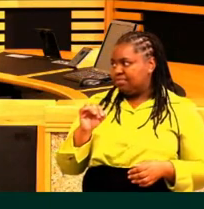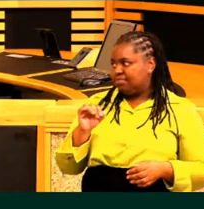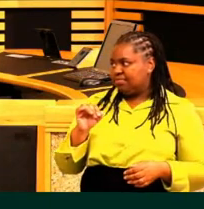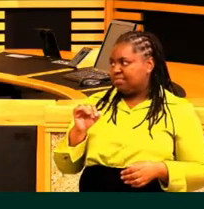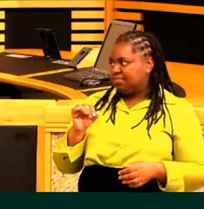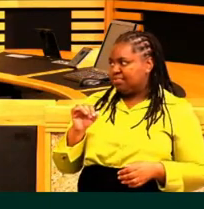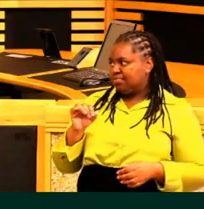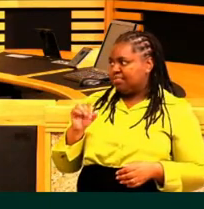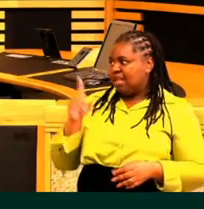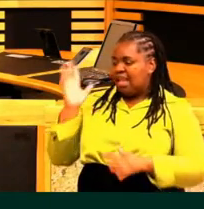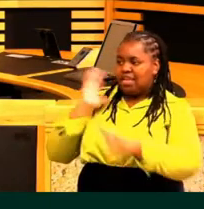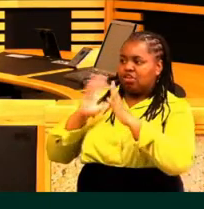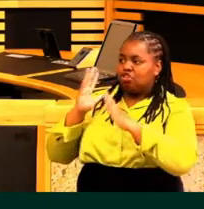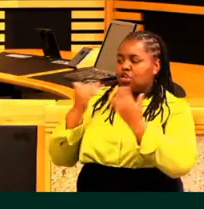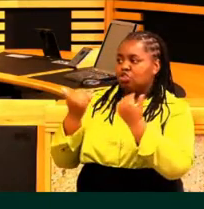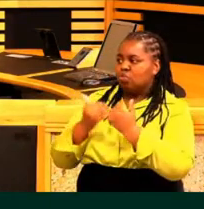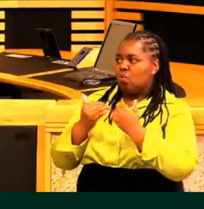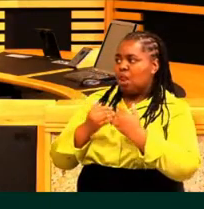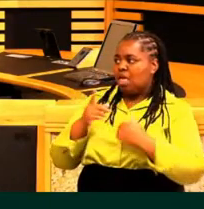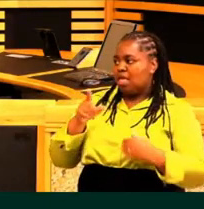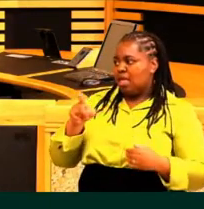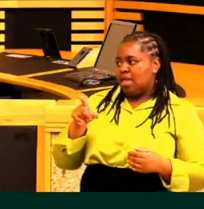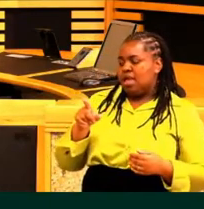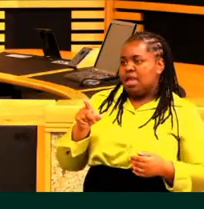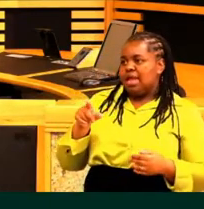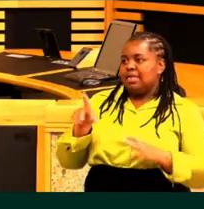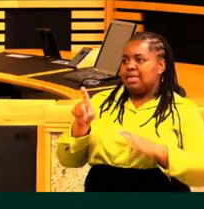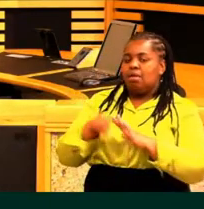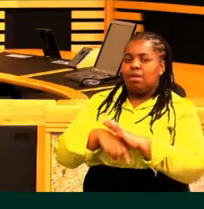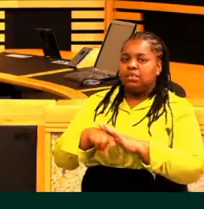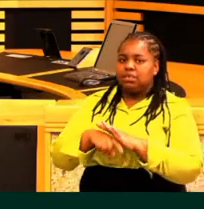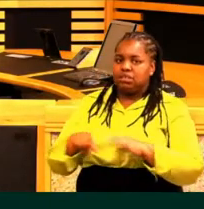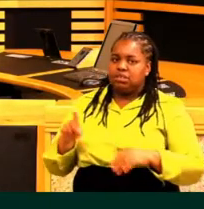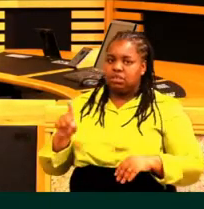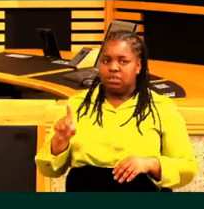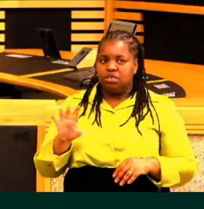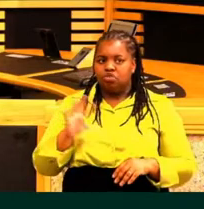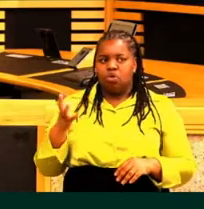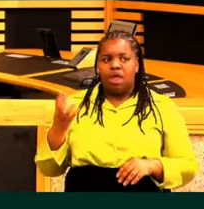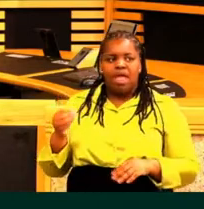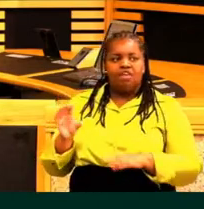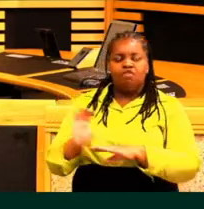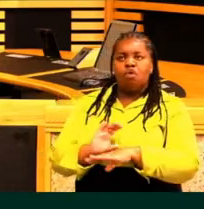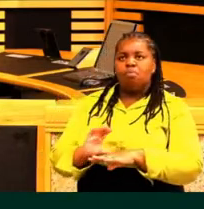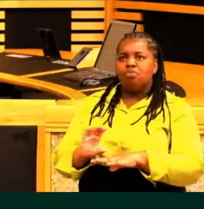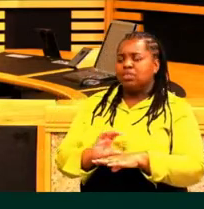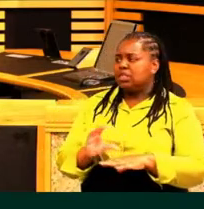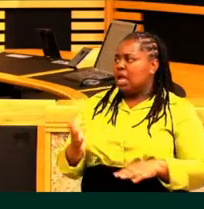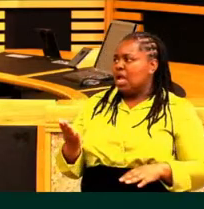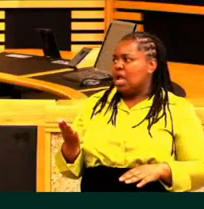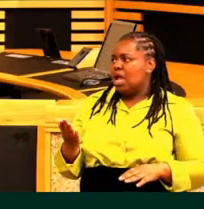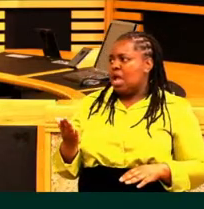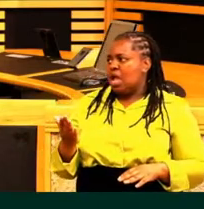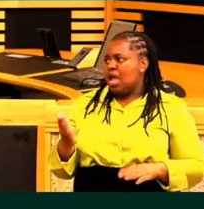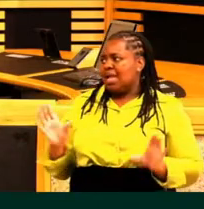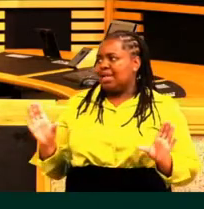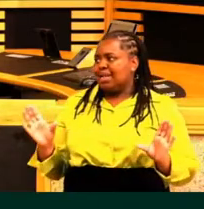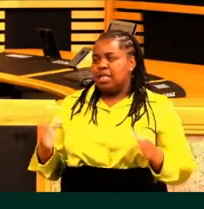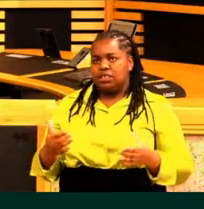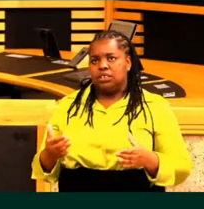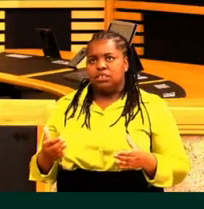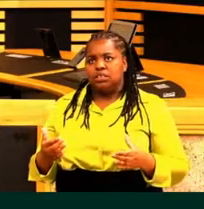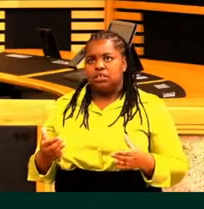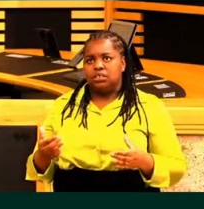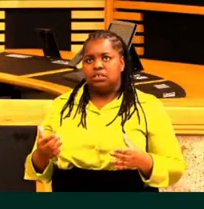historical School in in our in our district it does not have a computer class